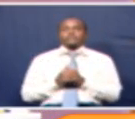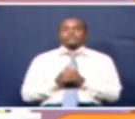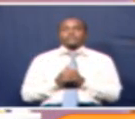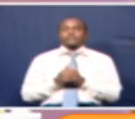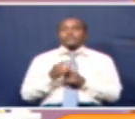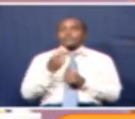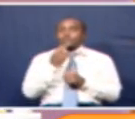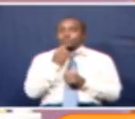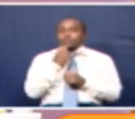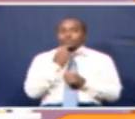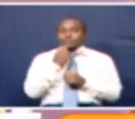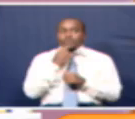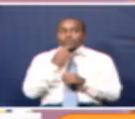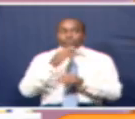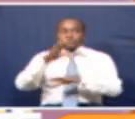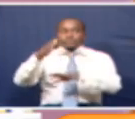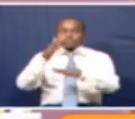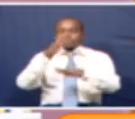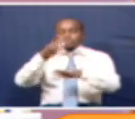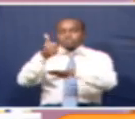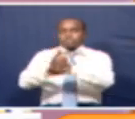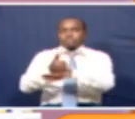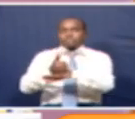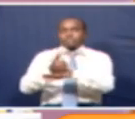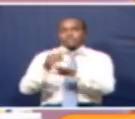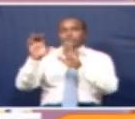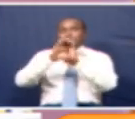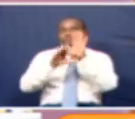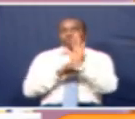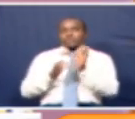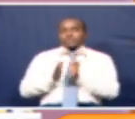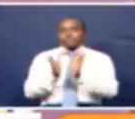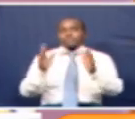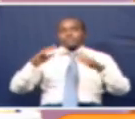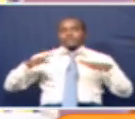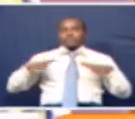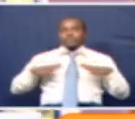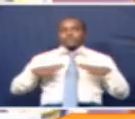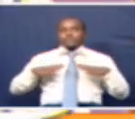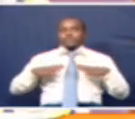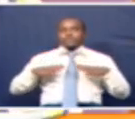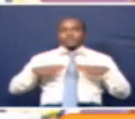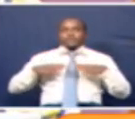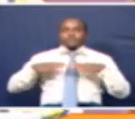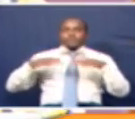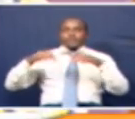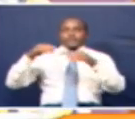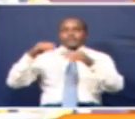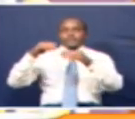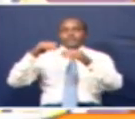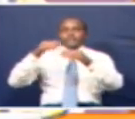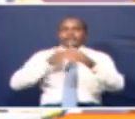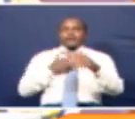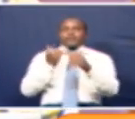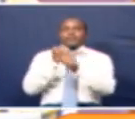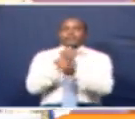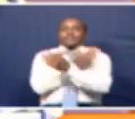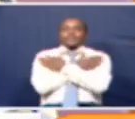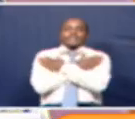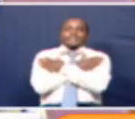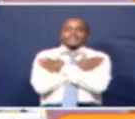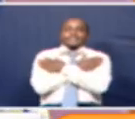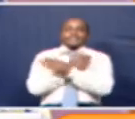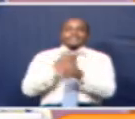Tuesday, which is set up in the Constitution as a public holiday for the swearing of the president, our colleagues are not up to anything